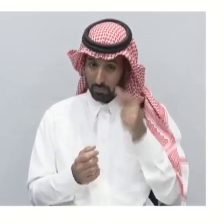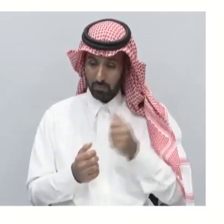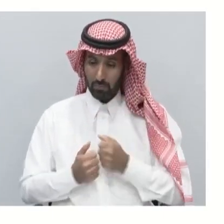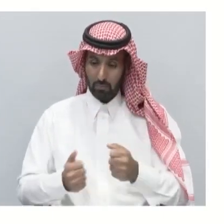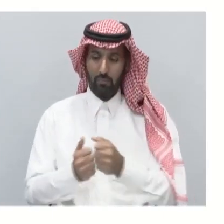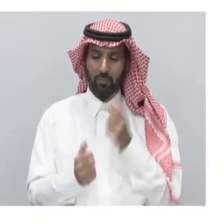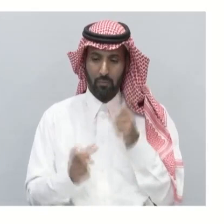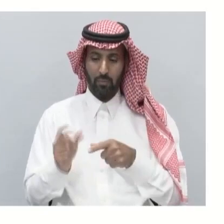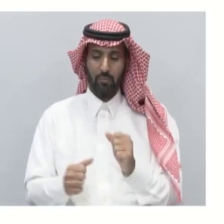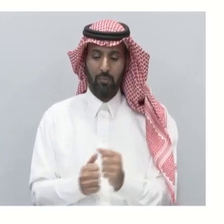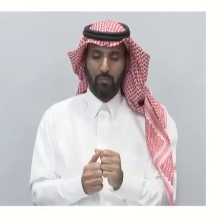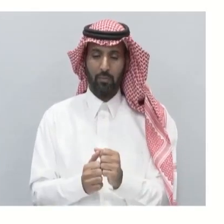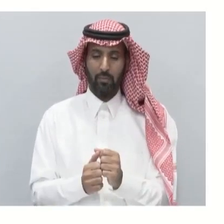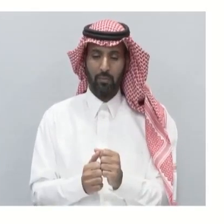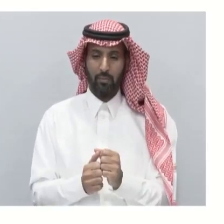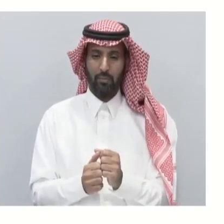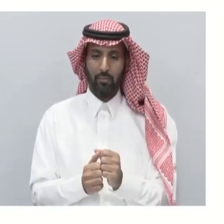family. Adil.